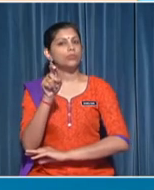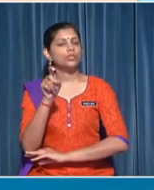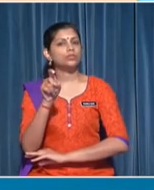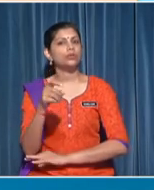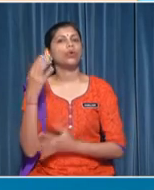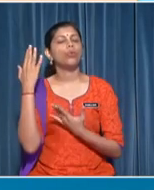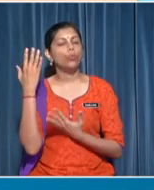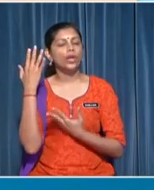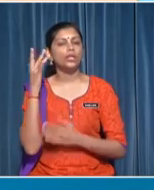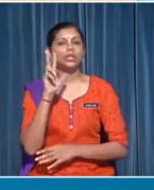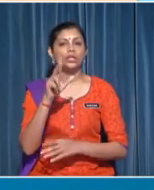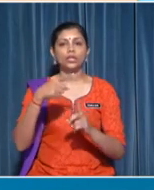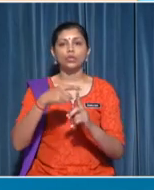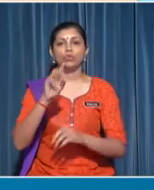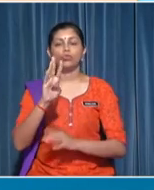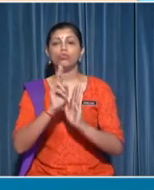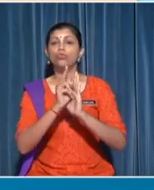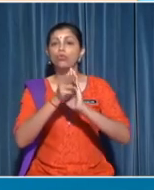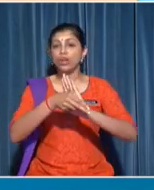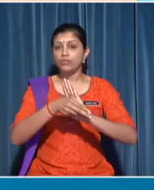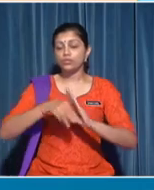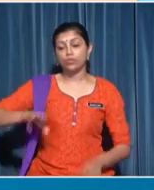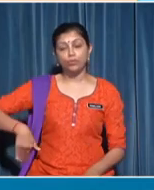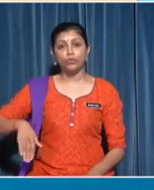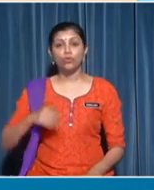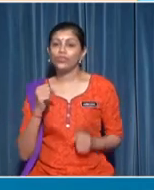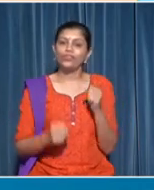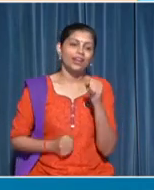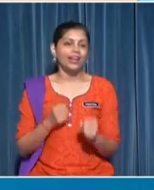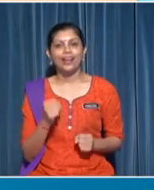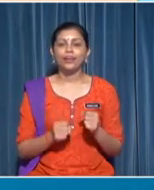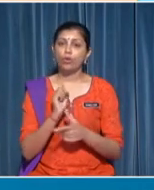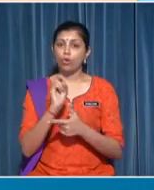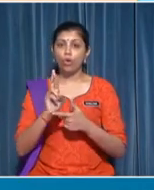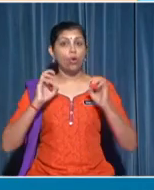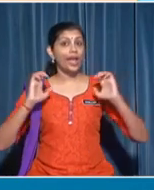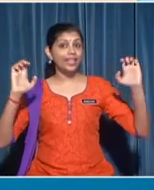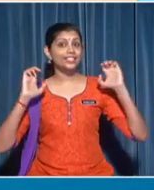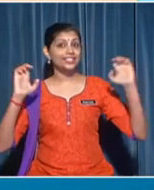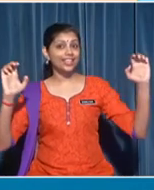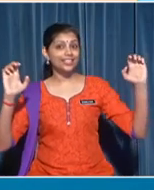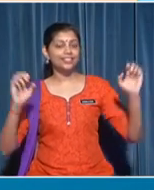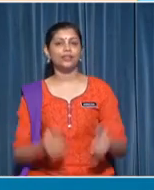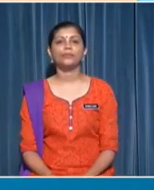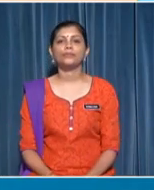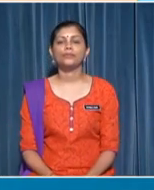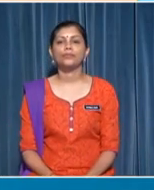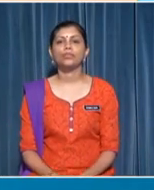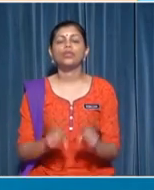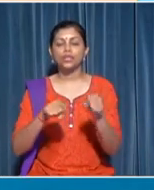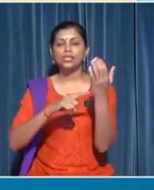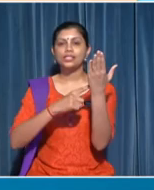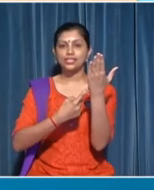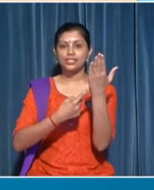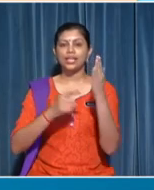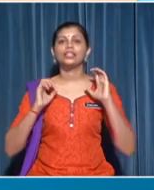3 to 4 hours before you run or exercise. You can start exercising after 30 minutes of